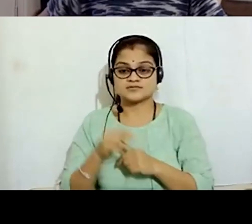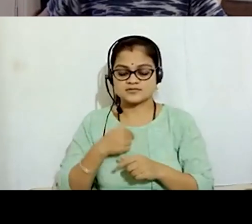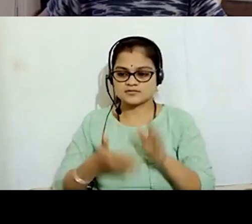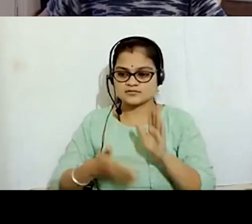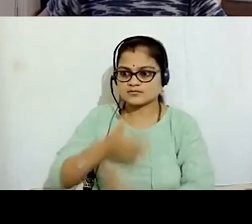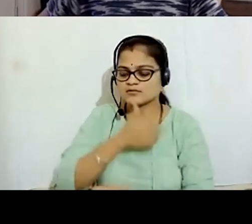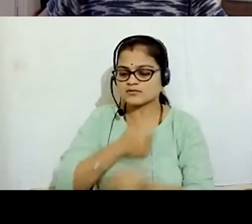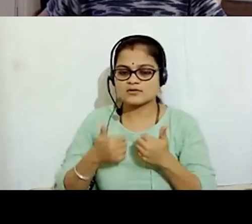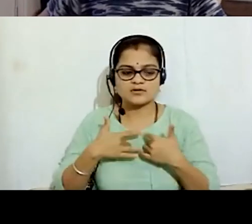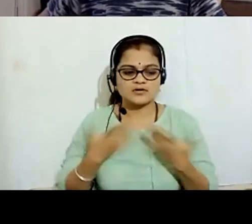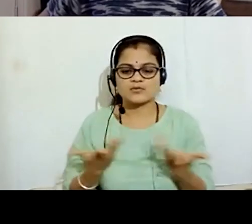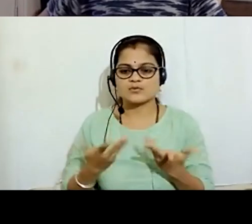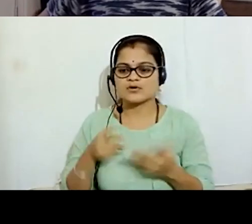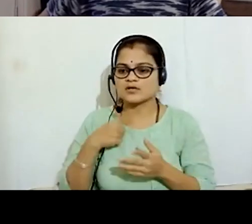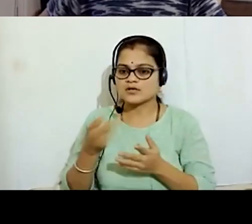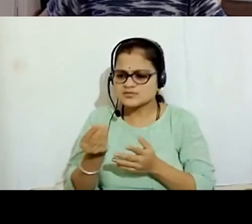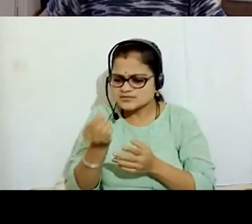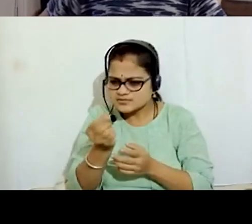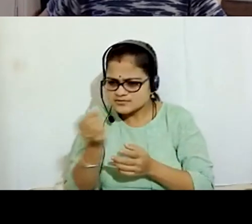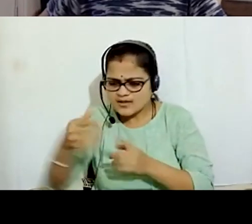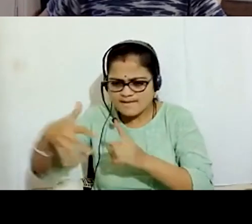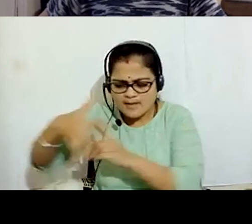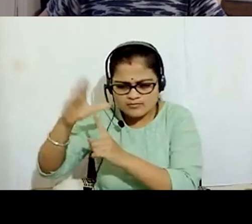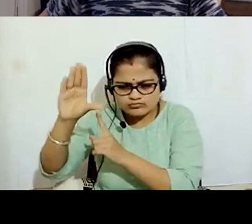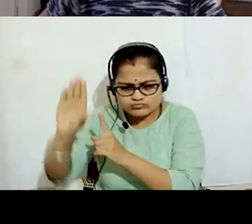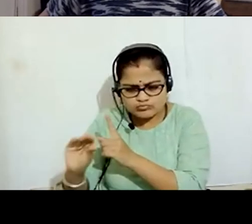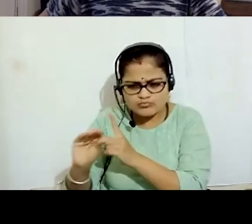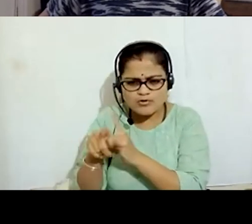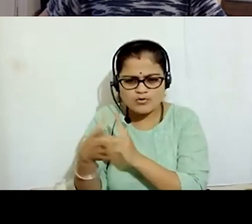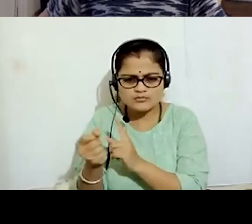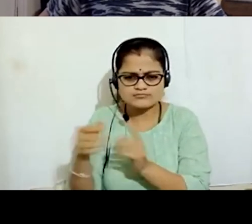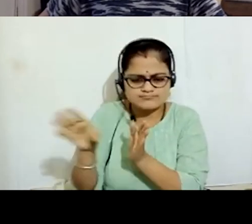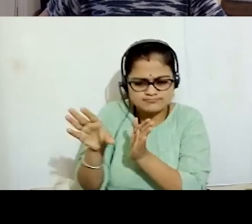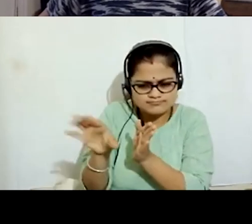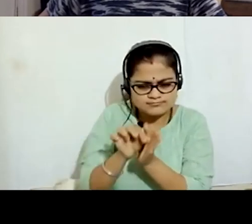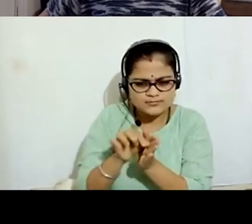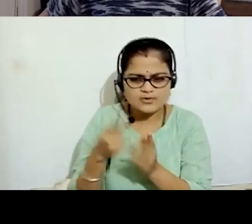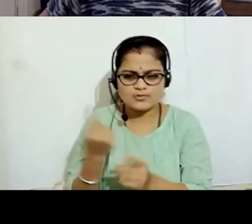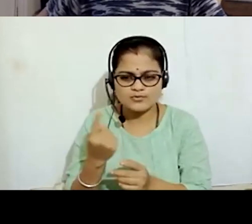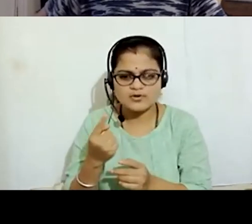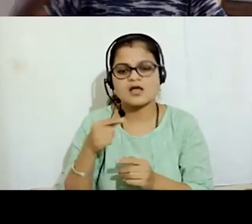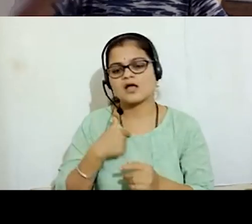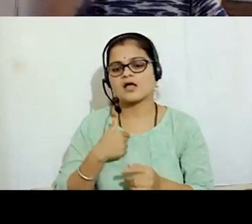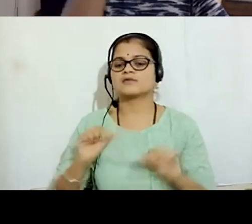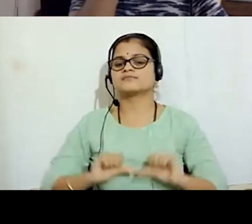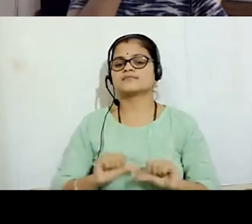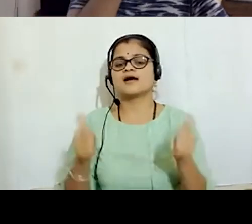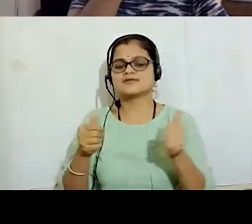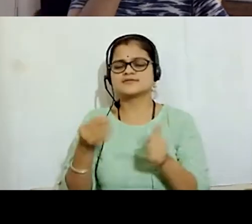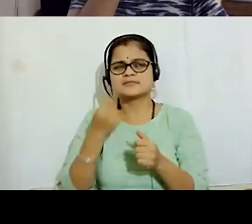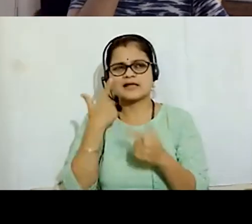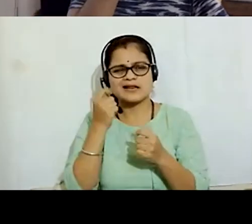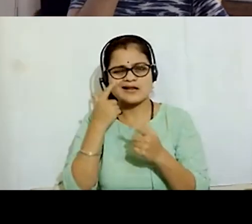how to get least amount of background noise. But I think I got through it after a few